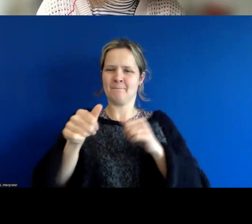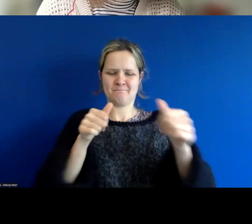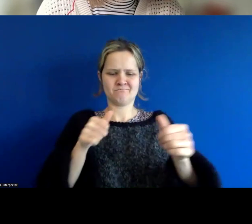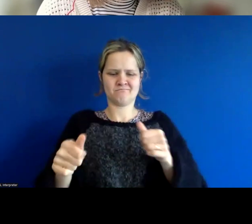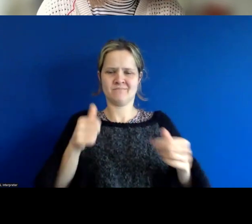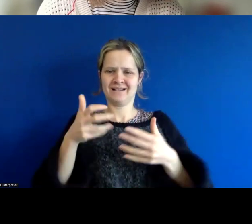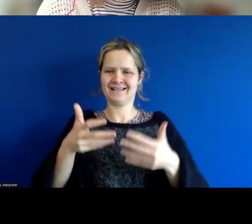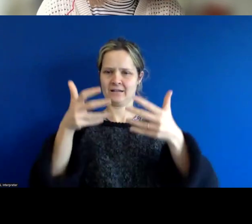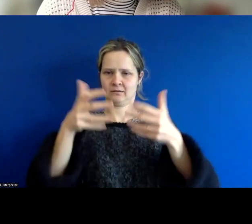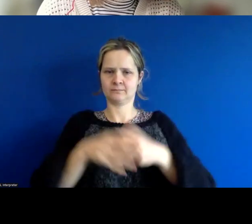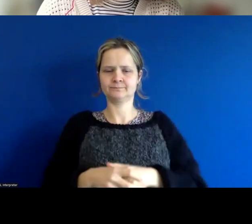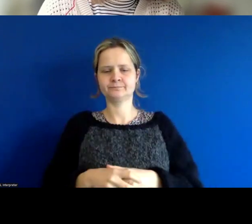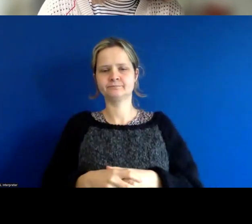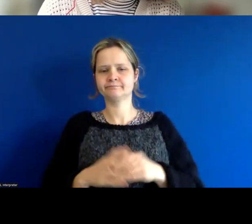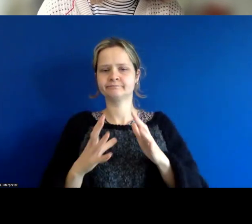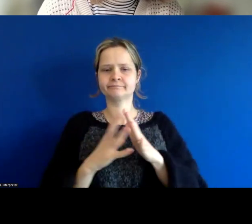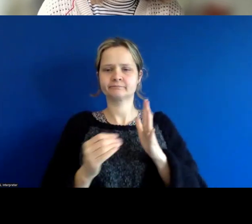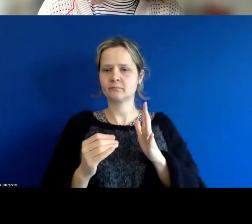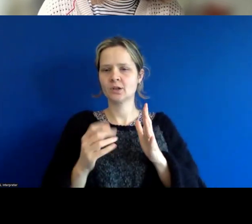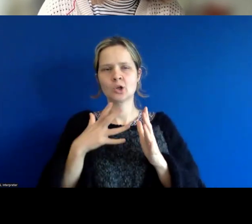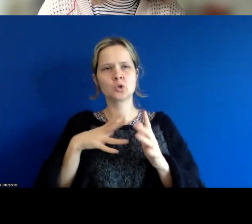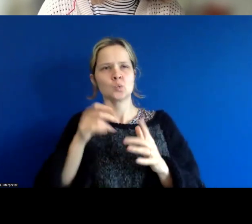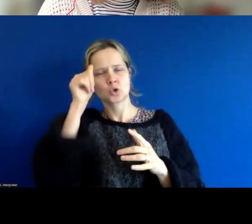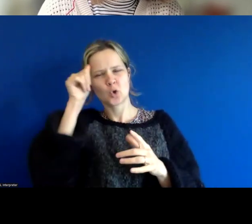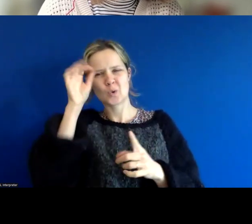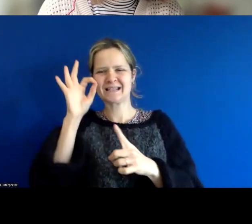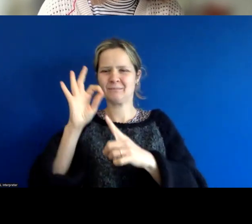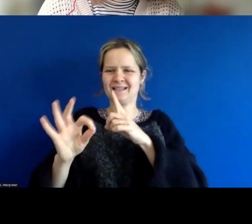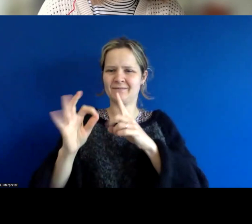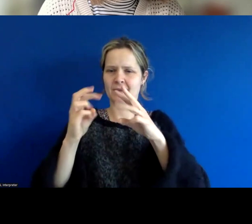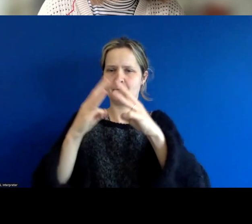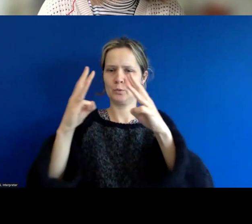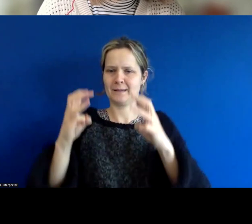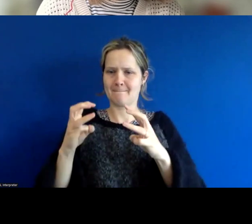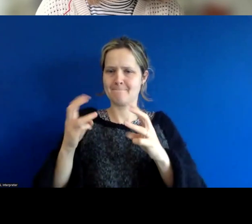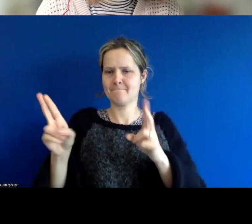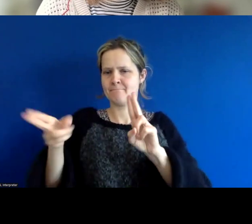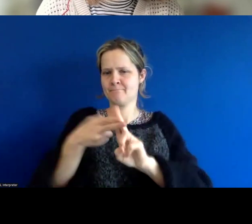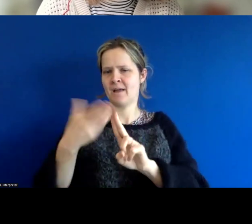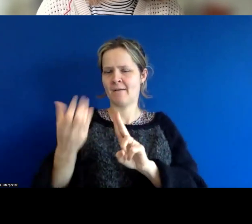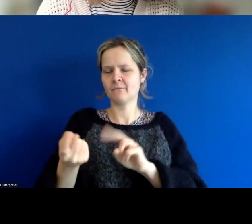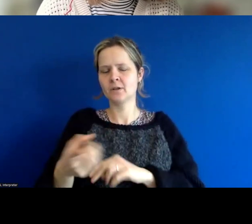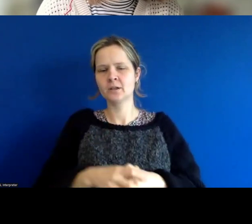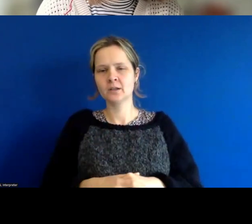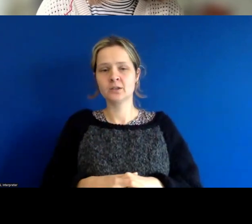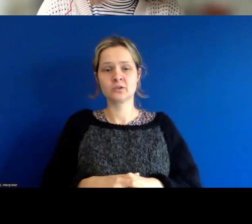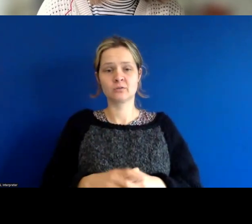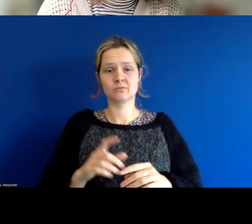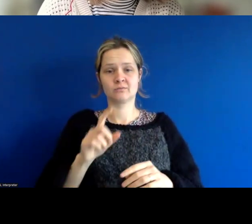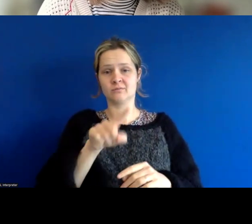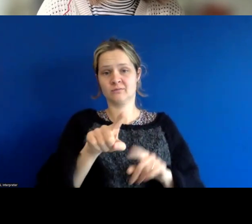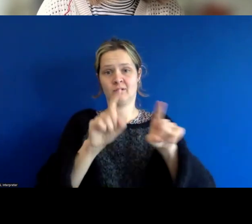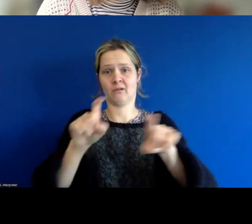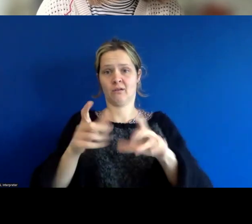So if you wanted to view accredited museums, for example, across the map, you could select there, and the map will then populate with